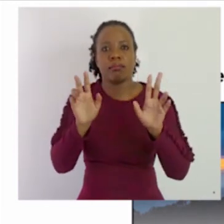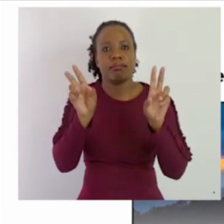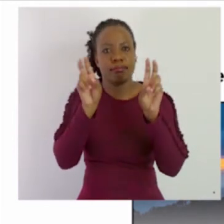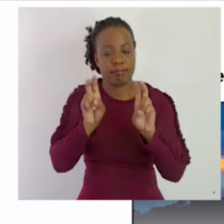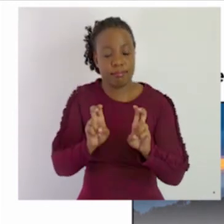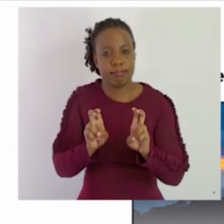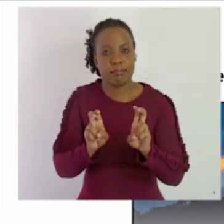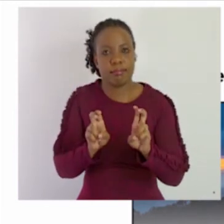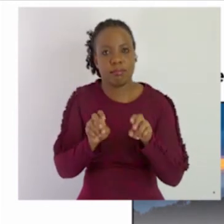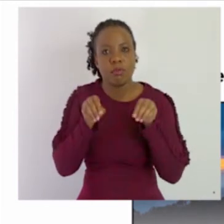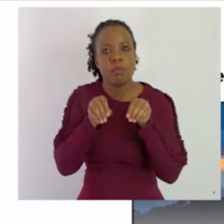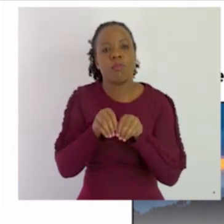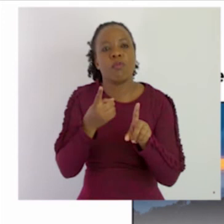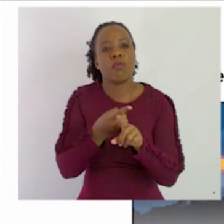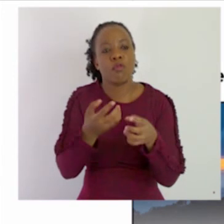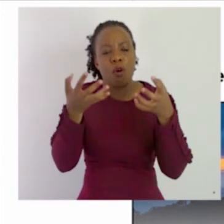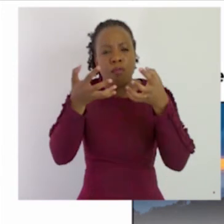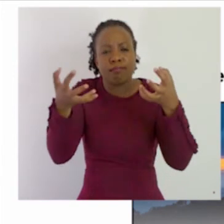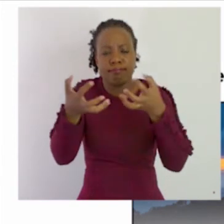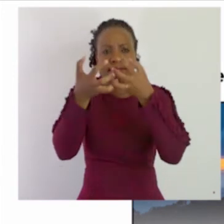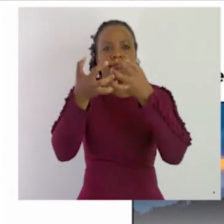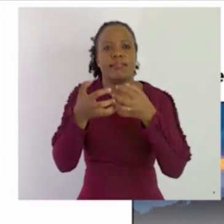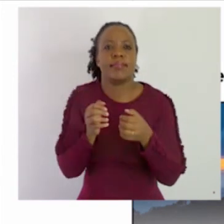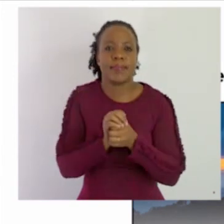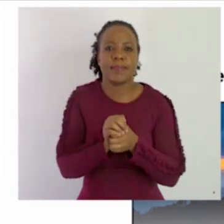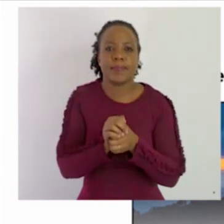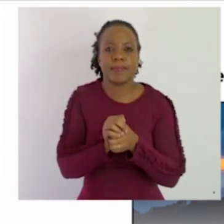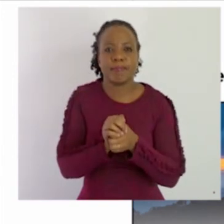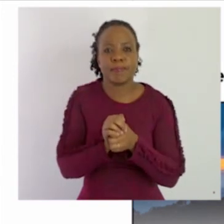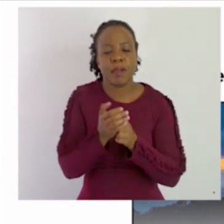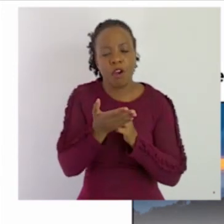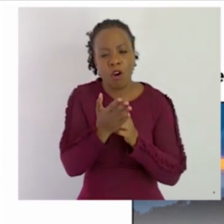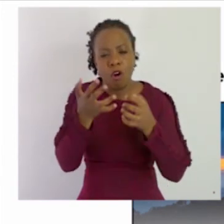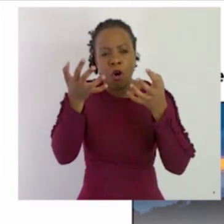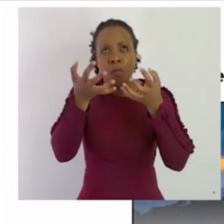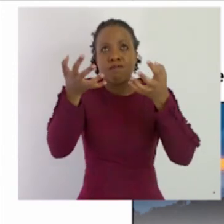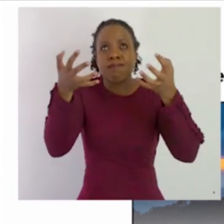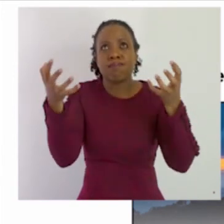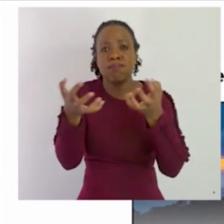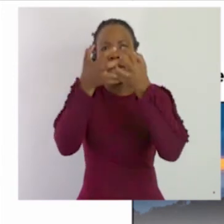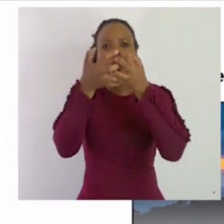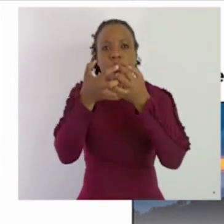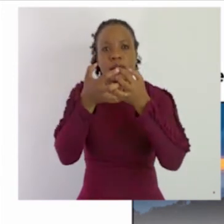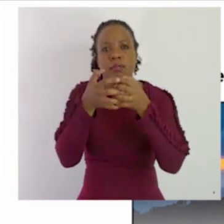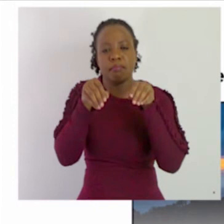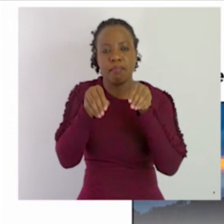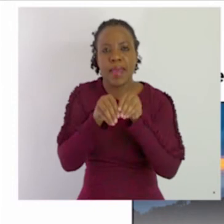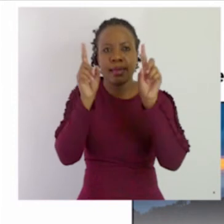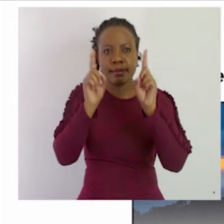electricity produced by a thunderstorm. All thunderstorms produce